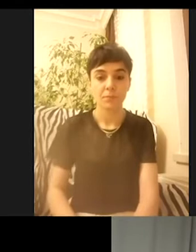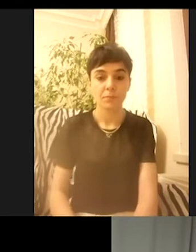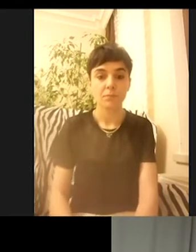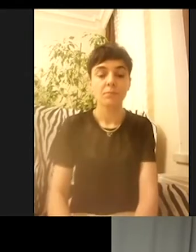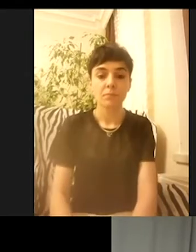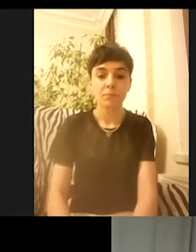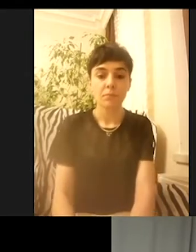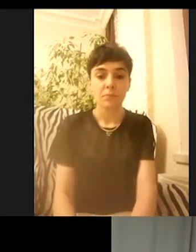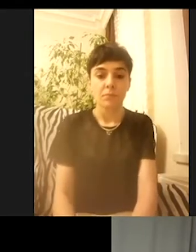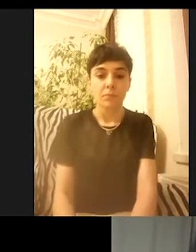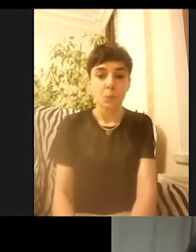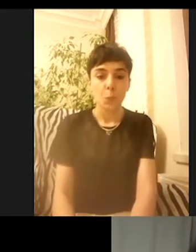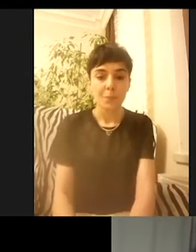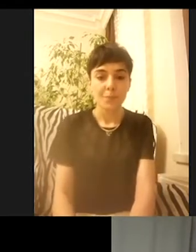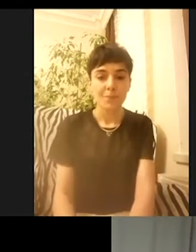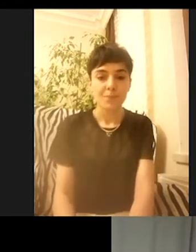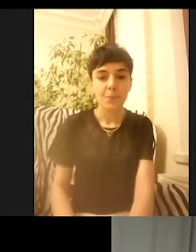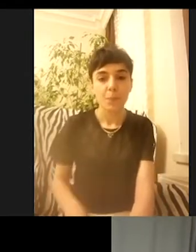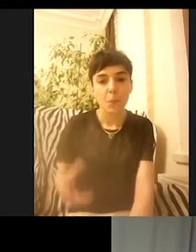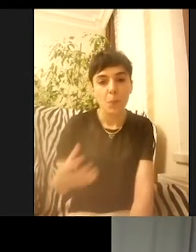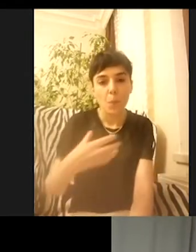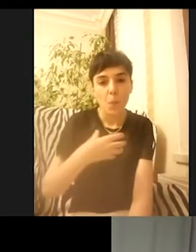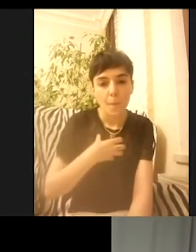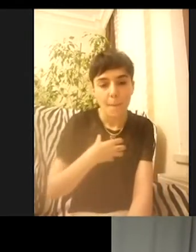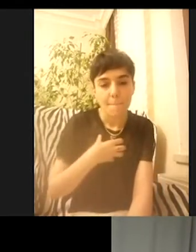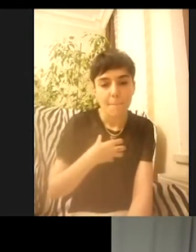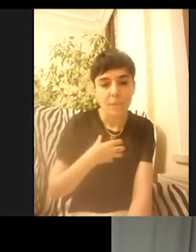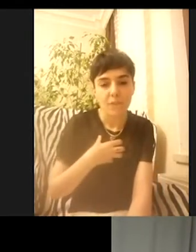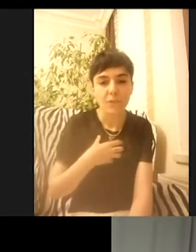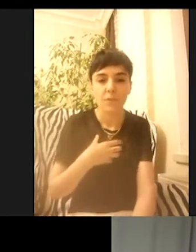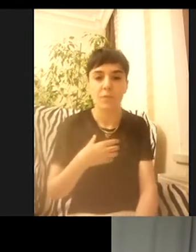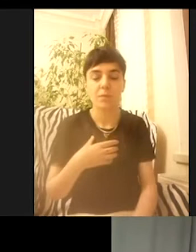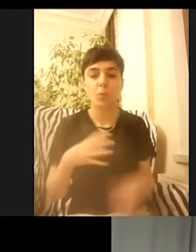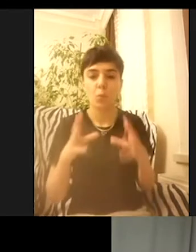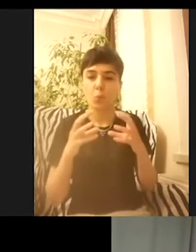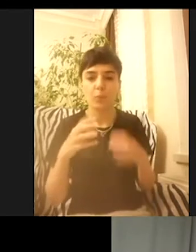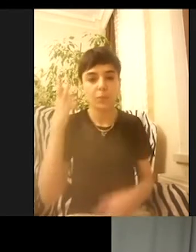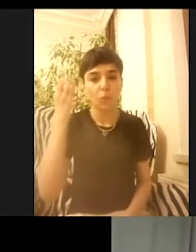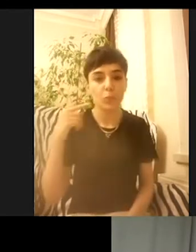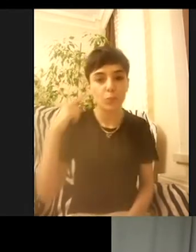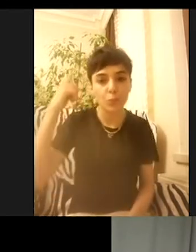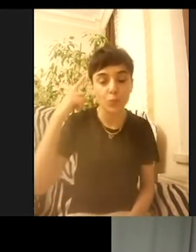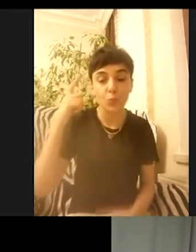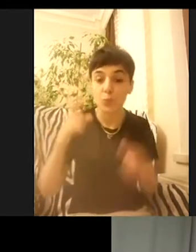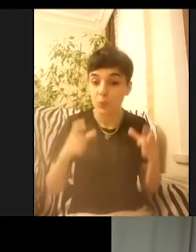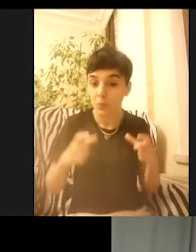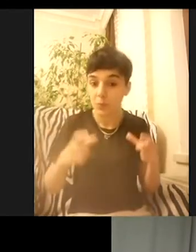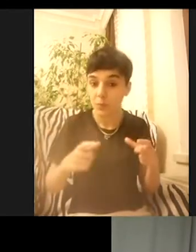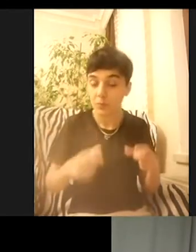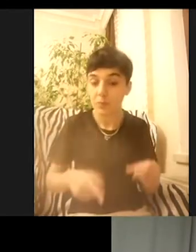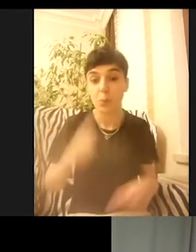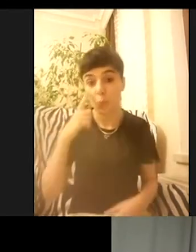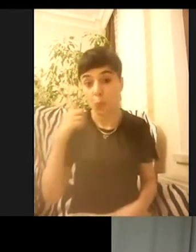that such peaceful marches can be held without any police protection in Istanbul, which had been the center of the caliphate for years,